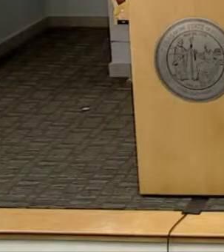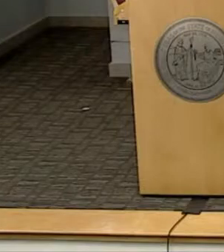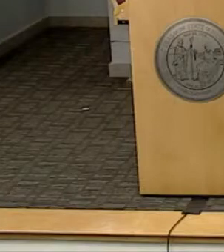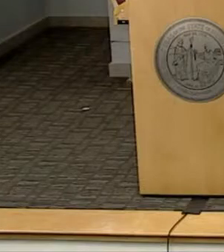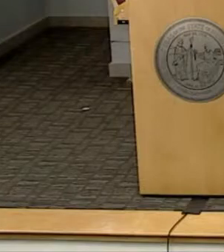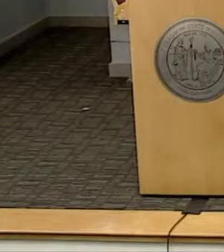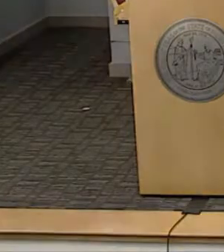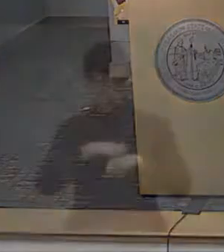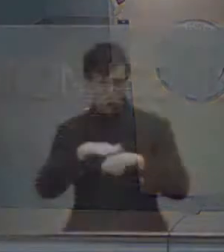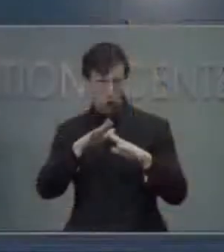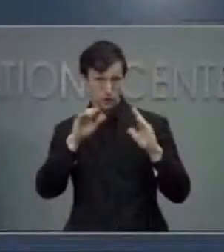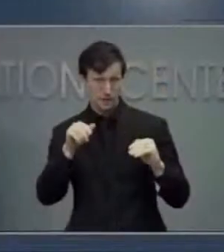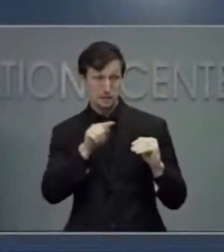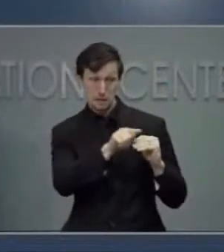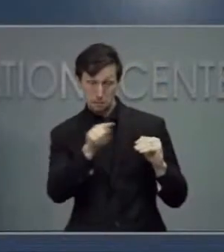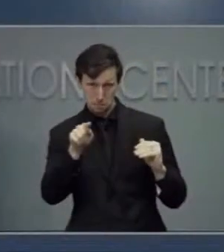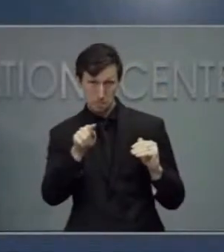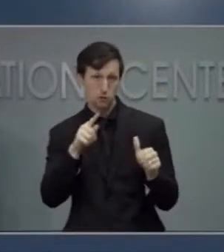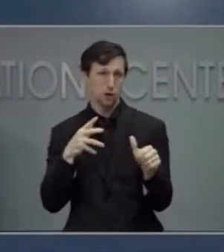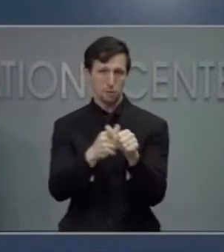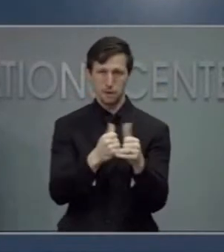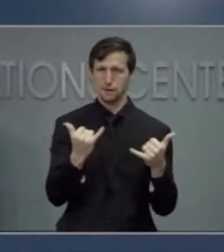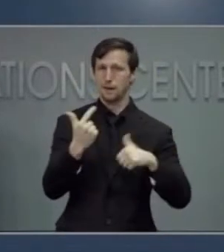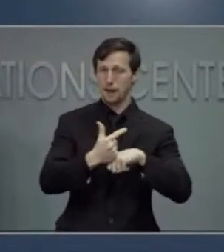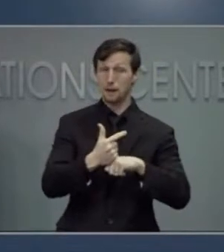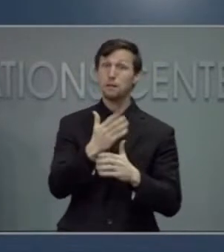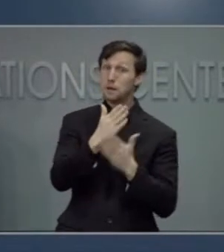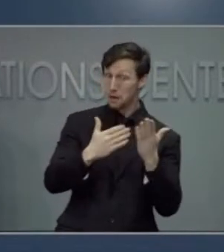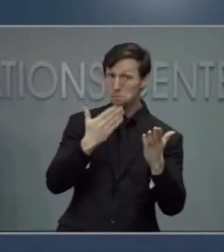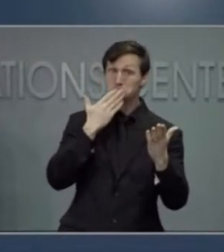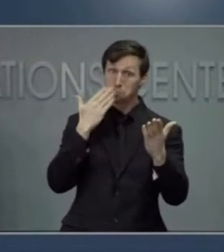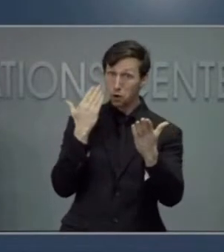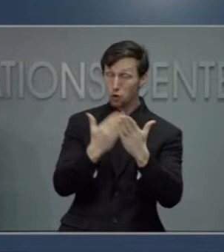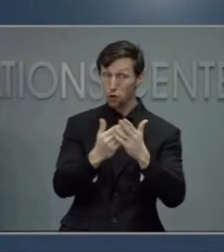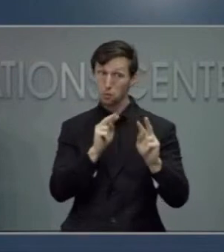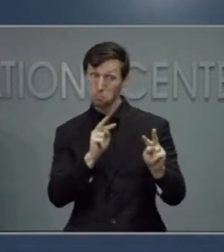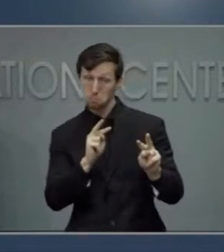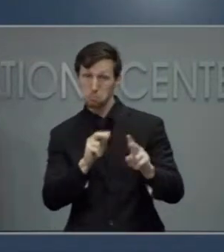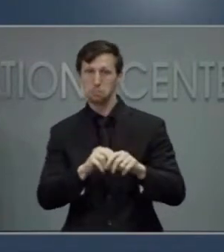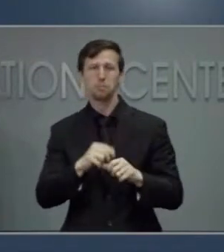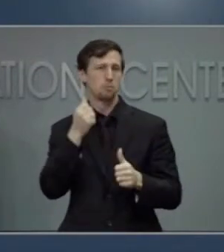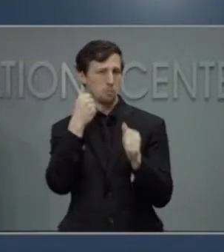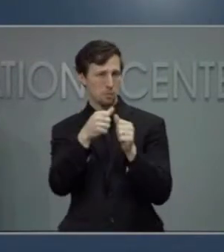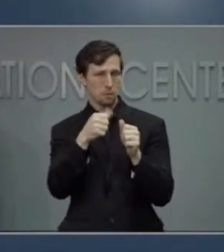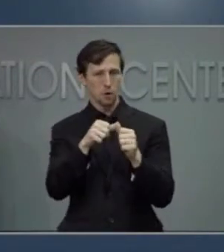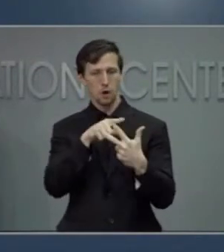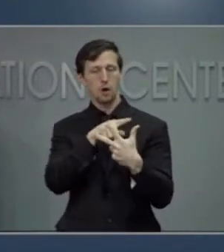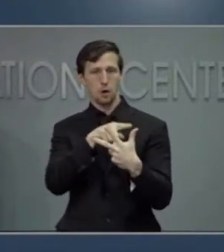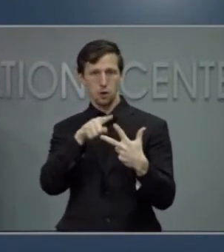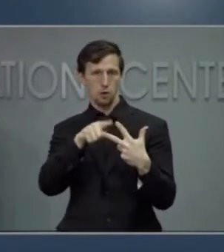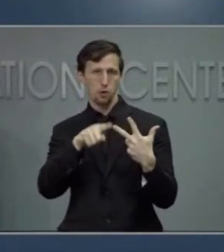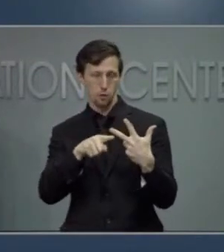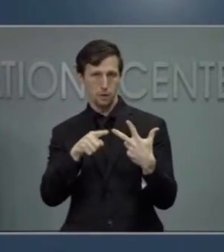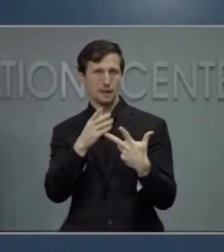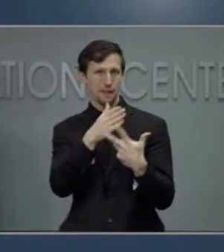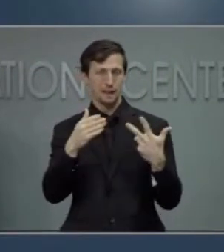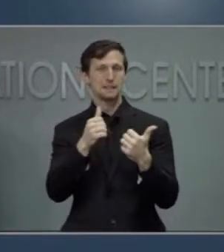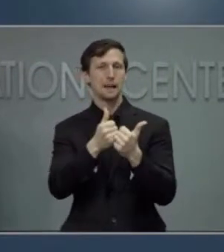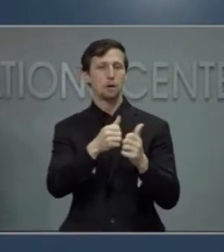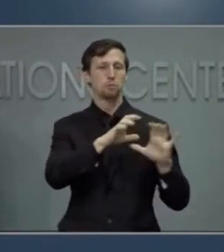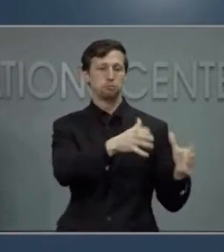report. As a reminder, the COVID-19 County Alert System uses a combination of three metrics to categorize